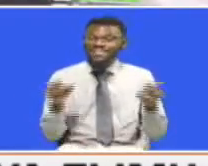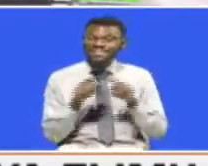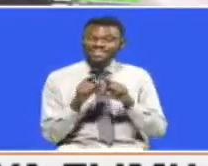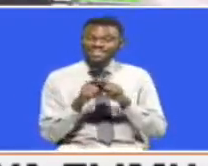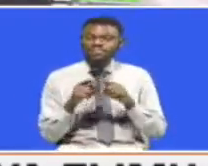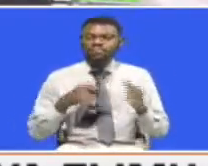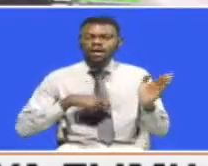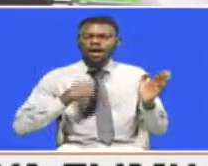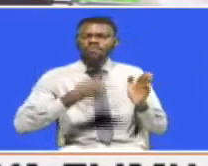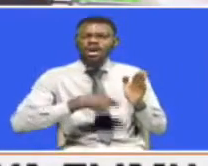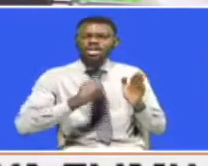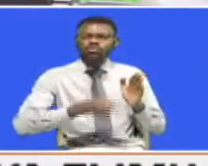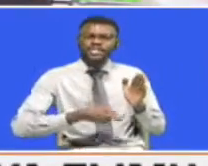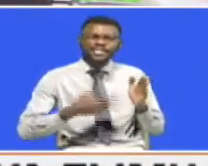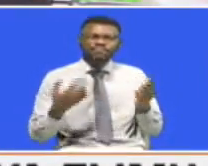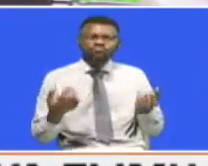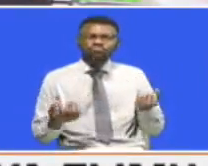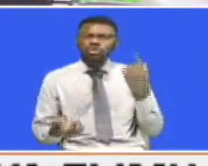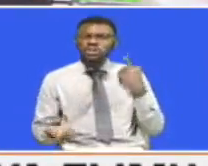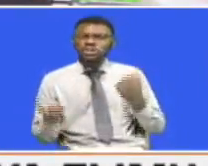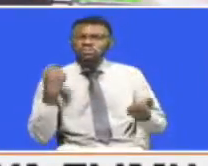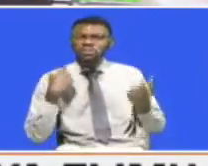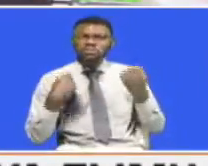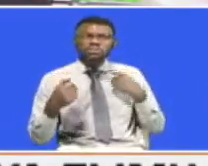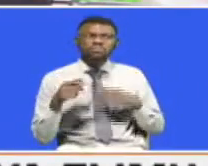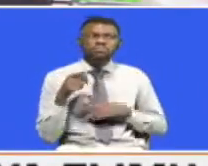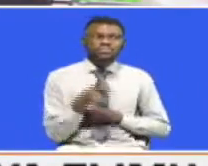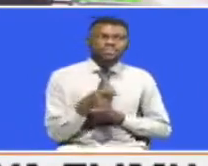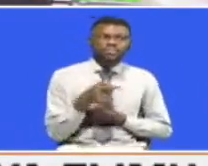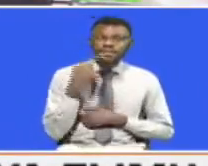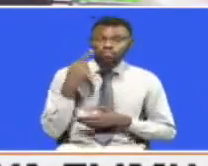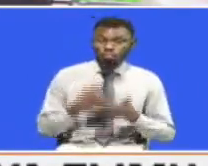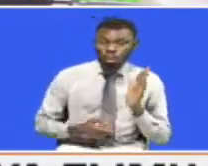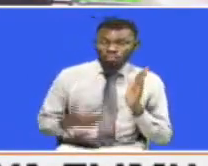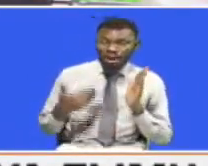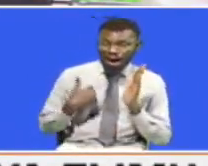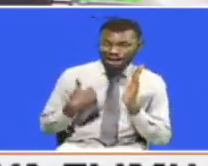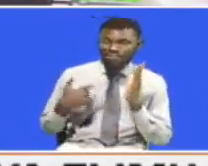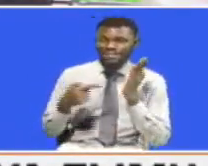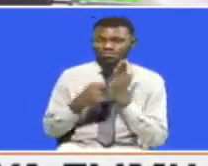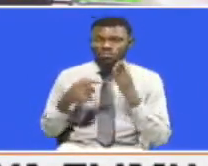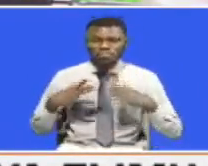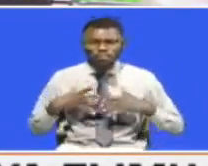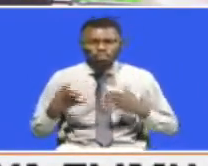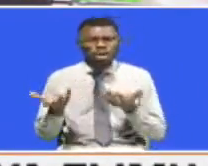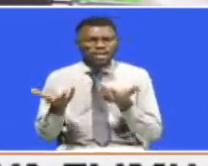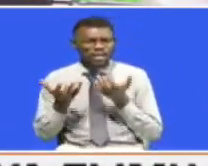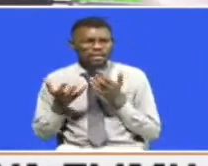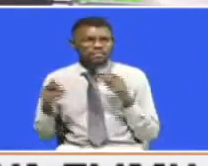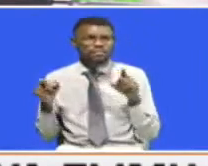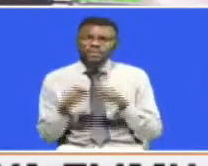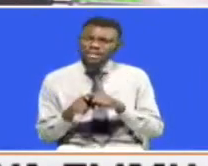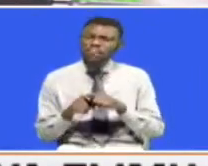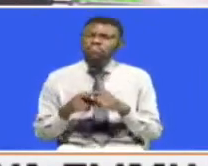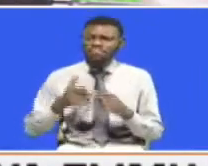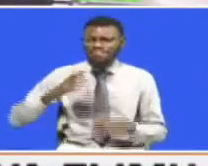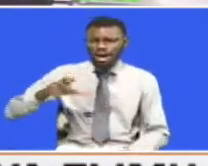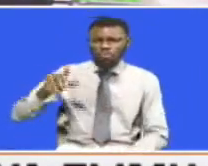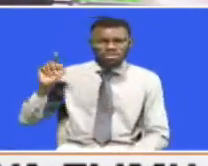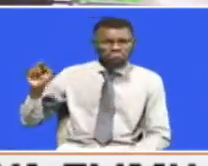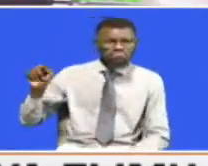tea, we talk to the managers on the number of boiler technicians they require, so that in our factories in the county